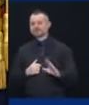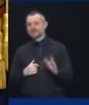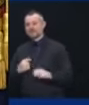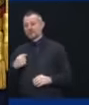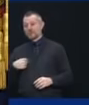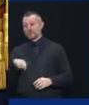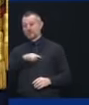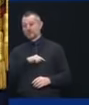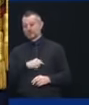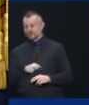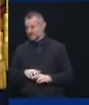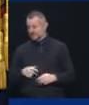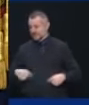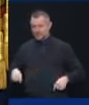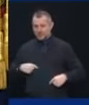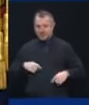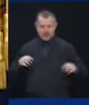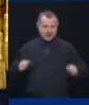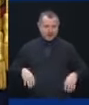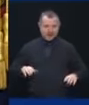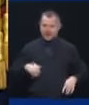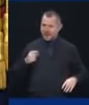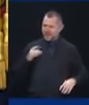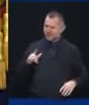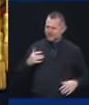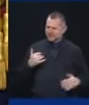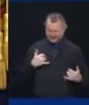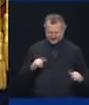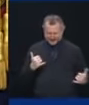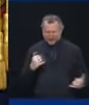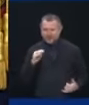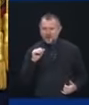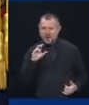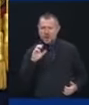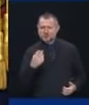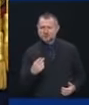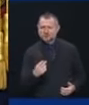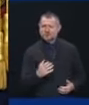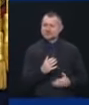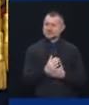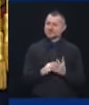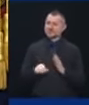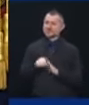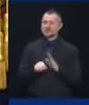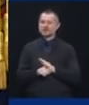even in April. Some states are saying, in May,